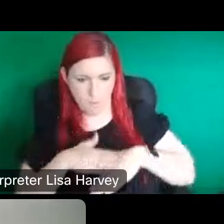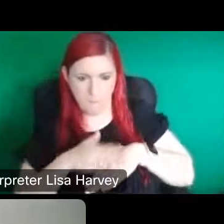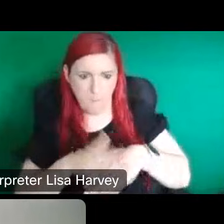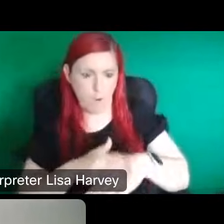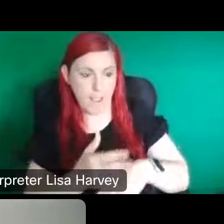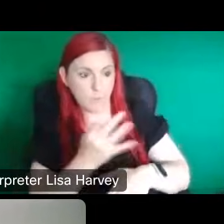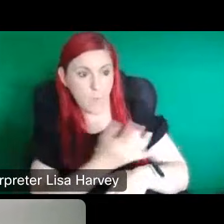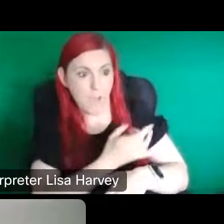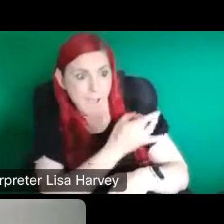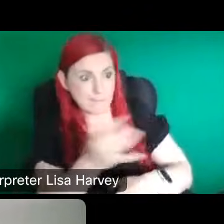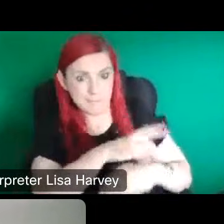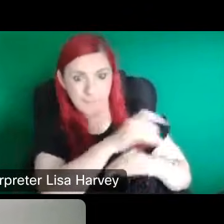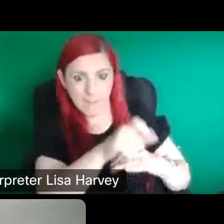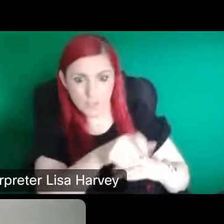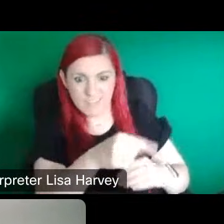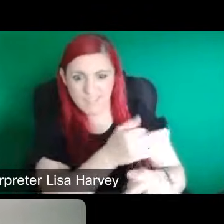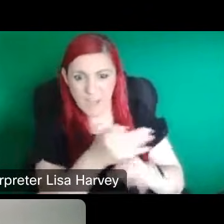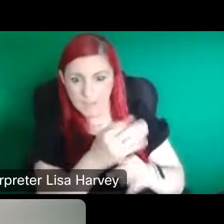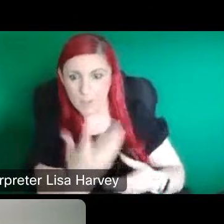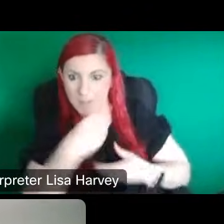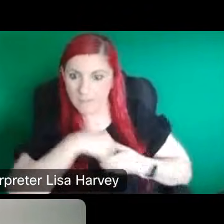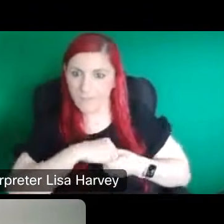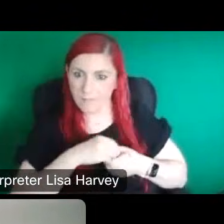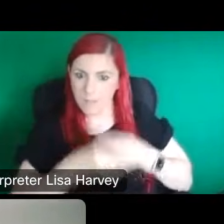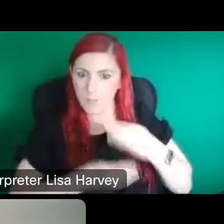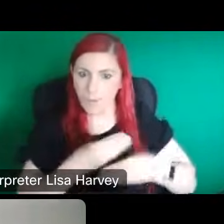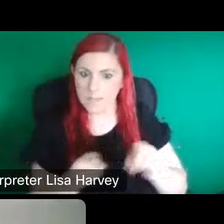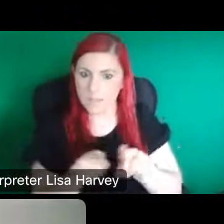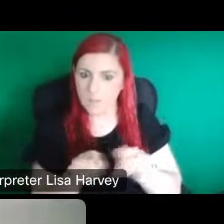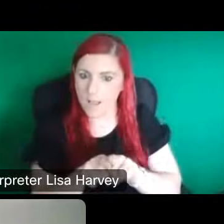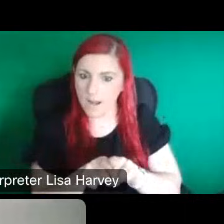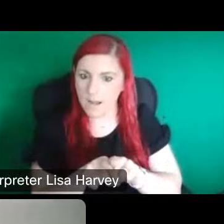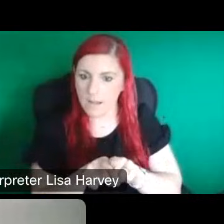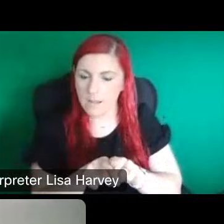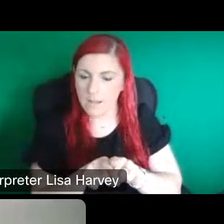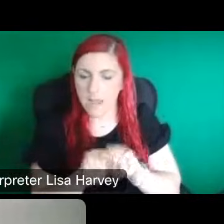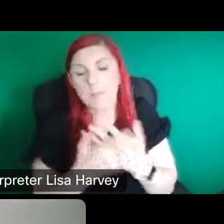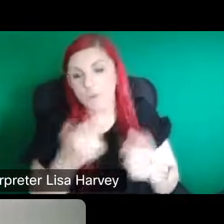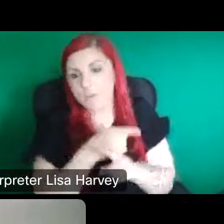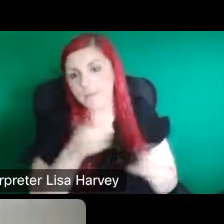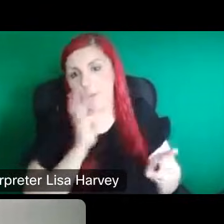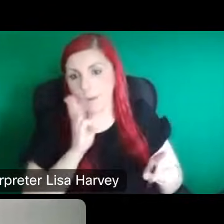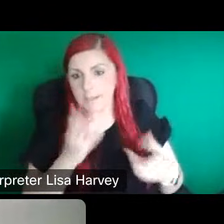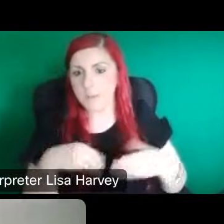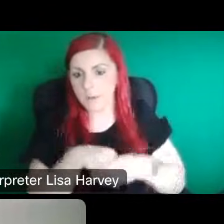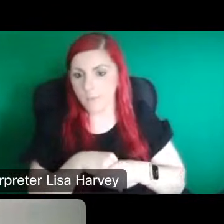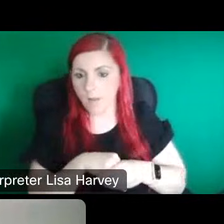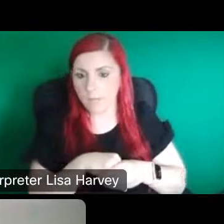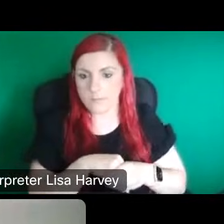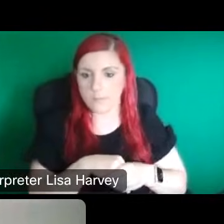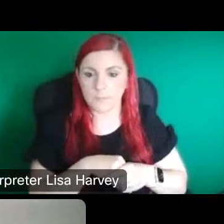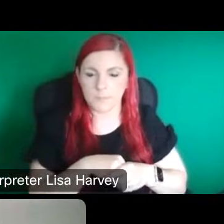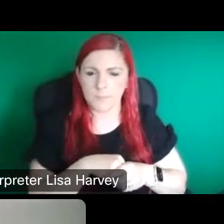patients and the family in the process, and as much as they want to be involved. So it's